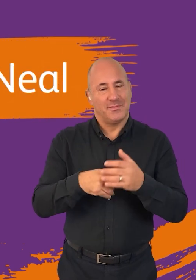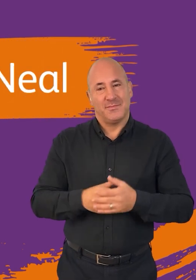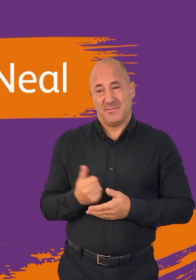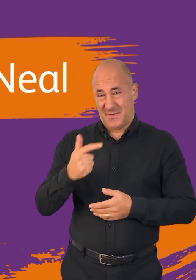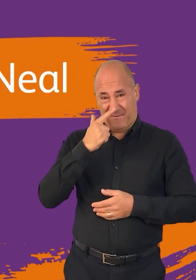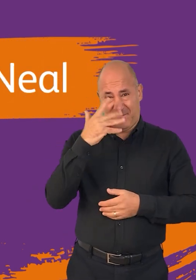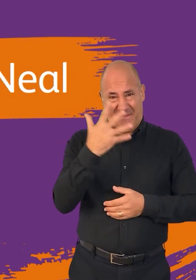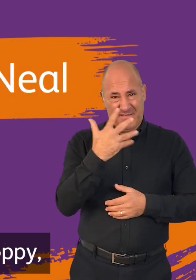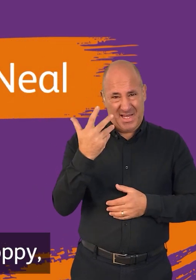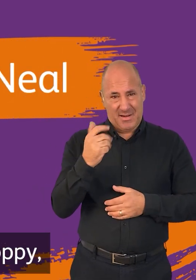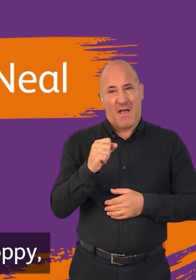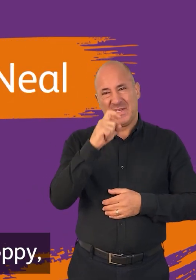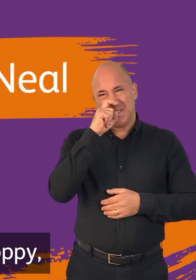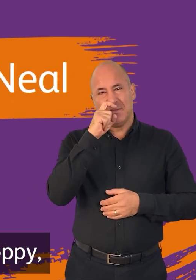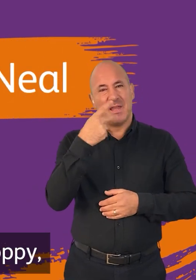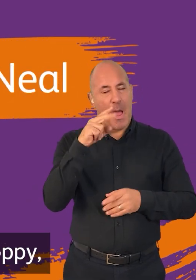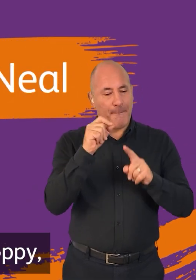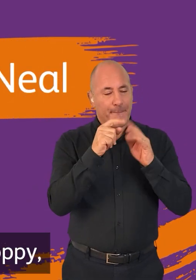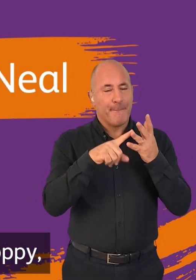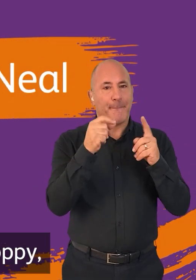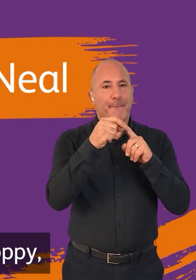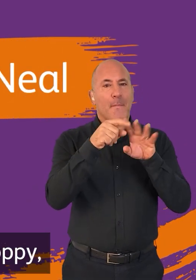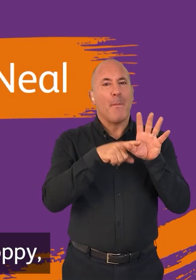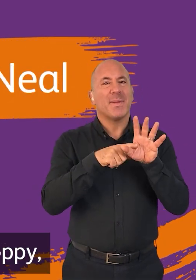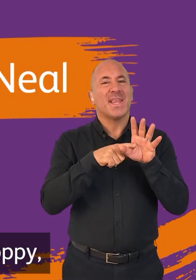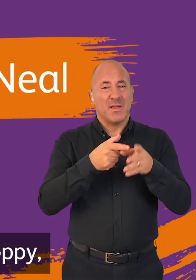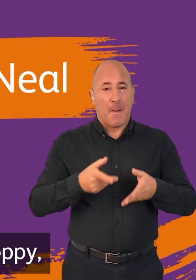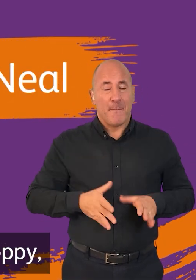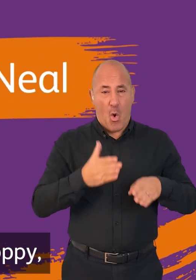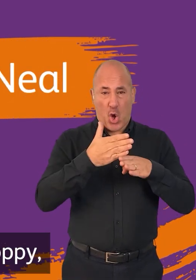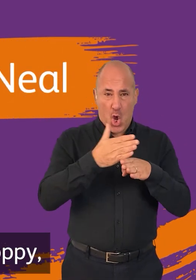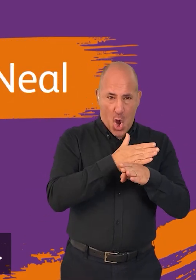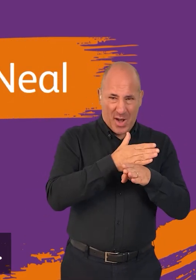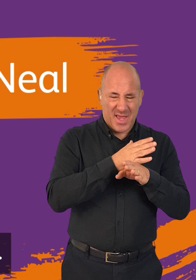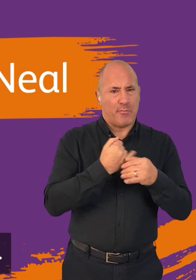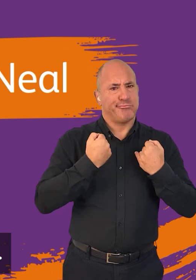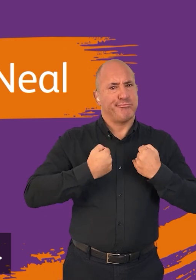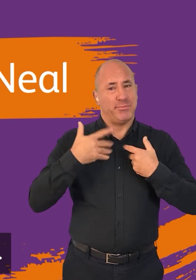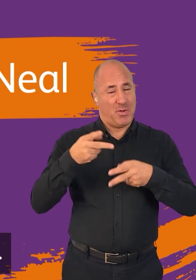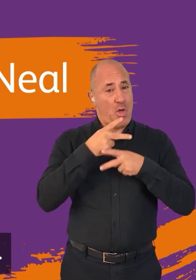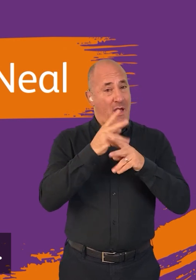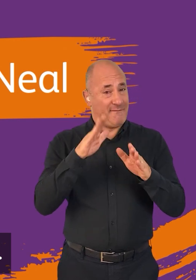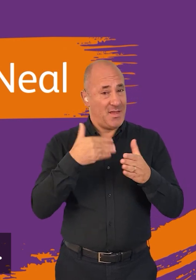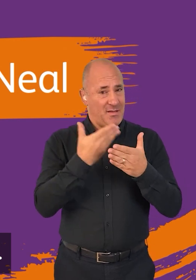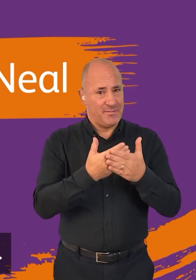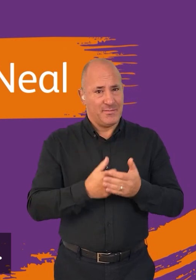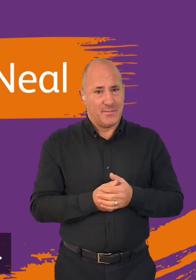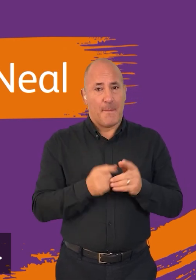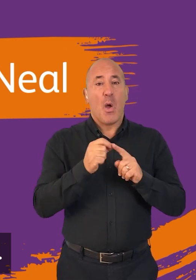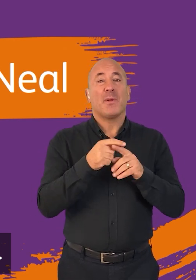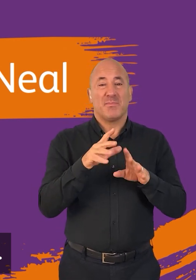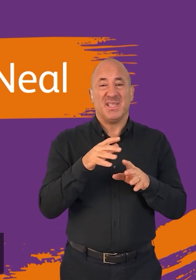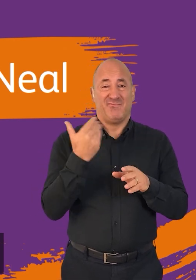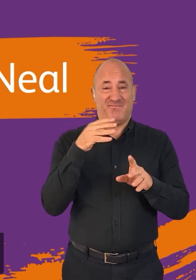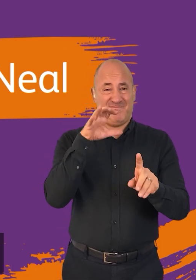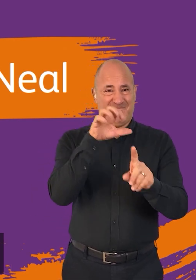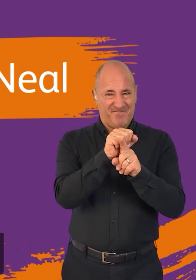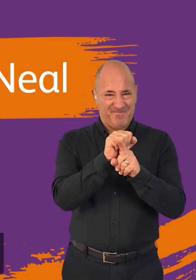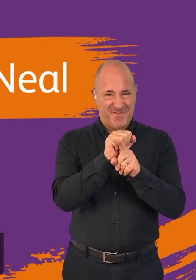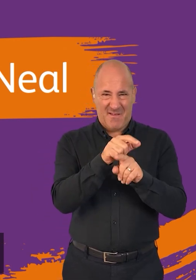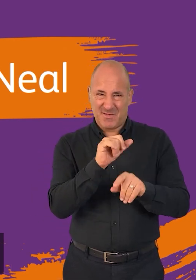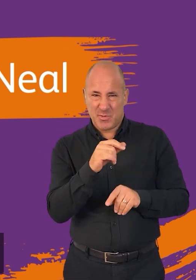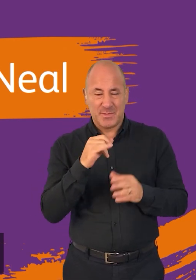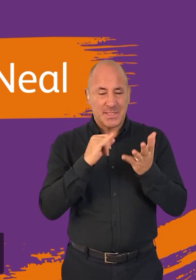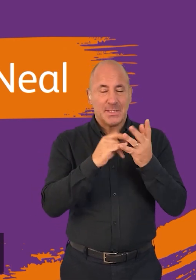Scott Neal. 15-year-old Scott looks after his sister Poppy, who was born prematurely and unwell. Poppy